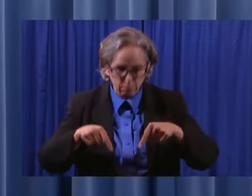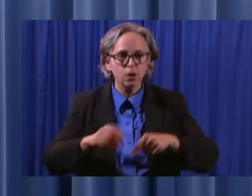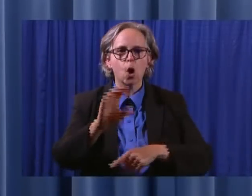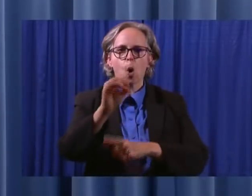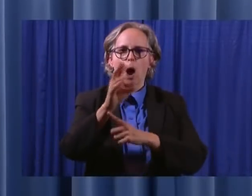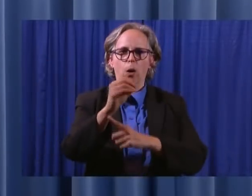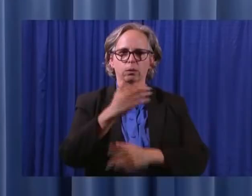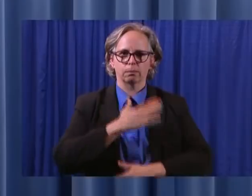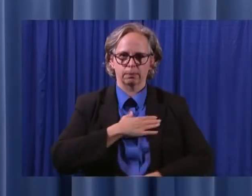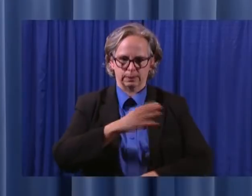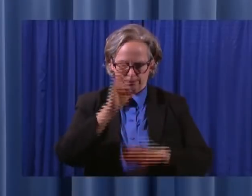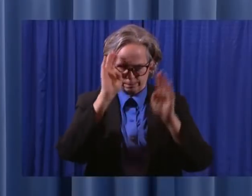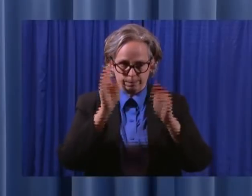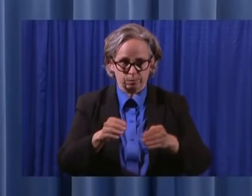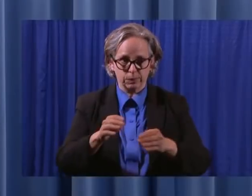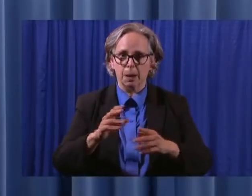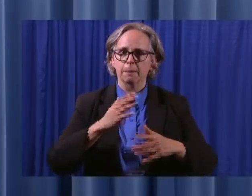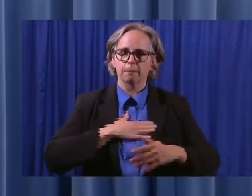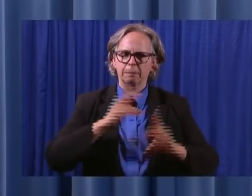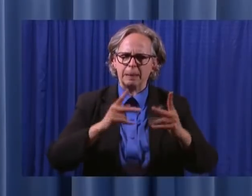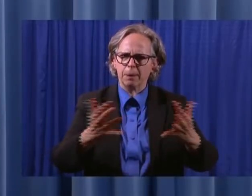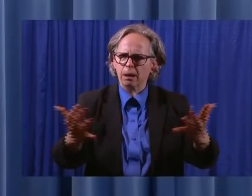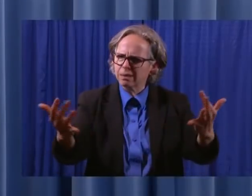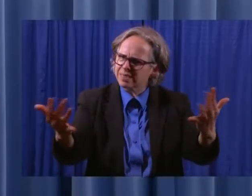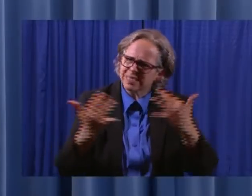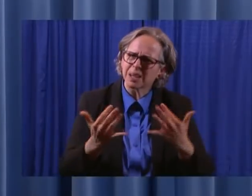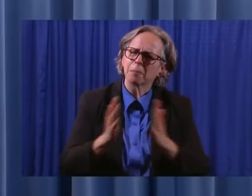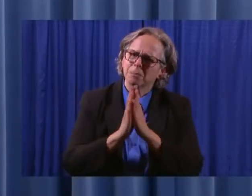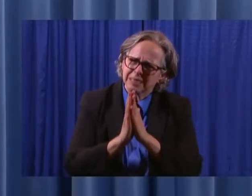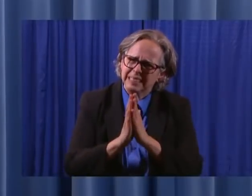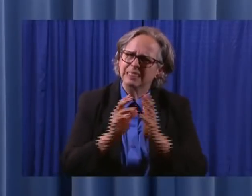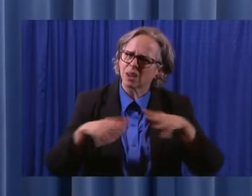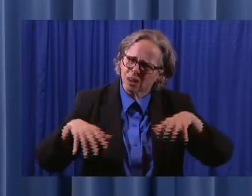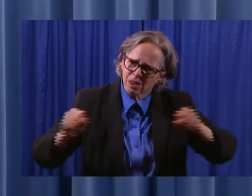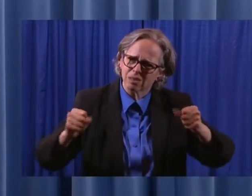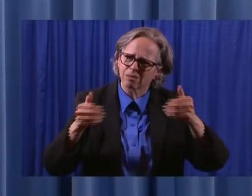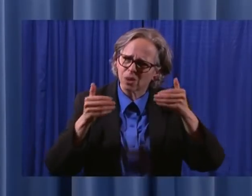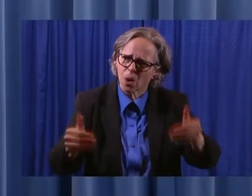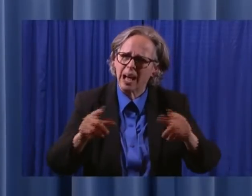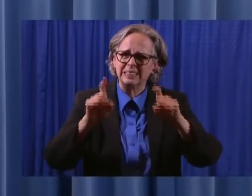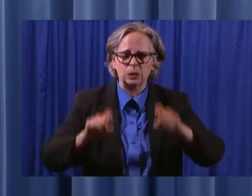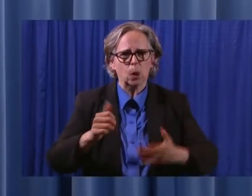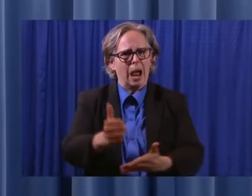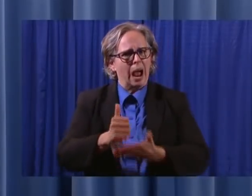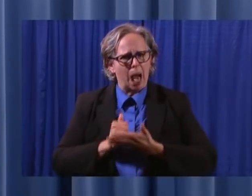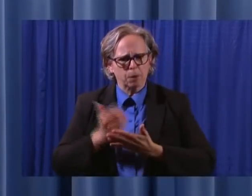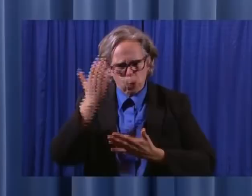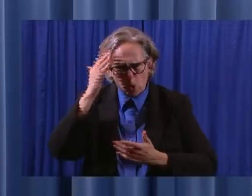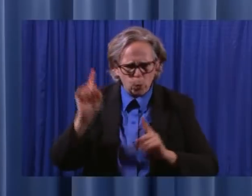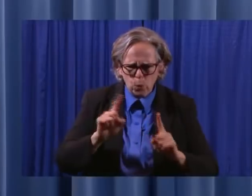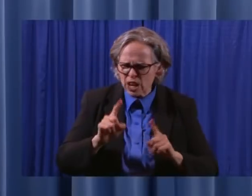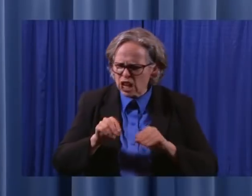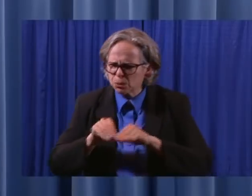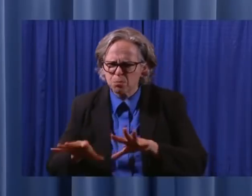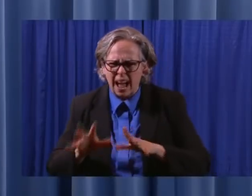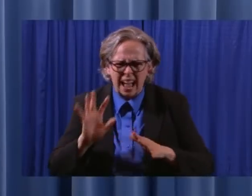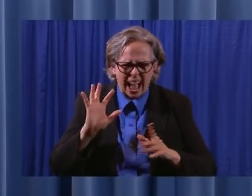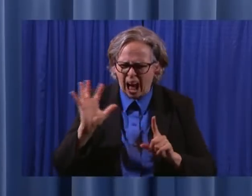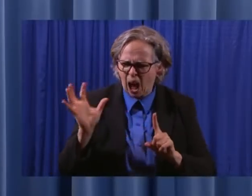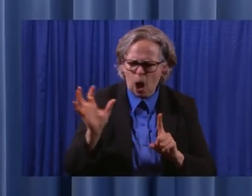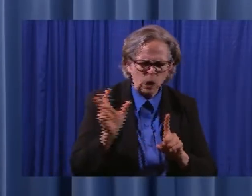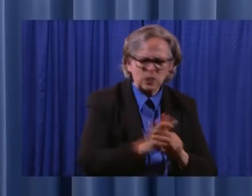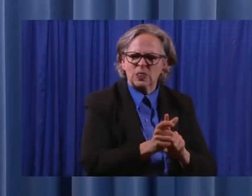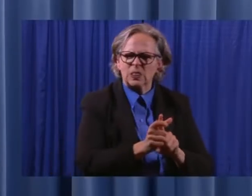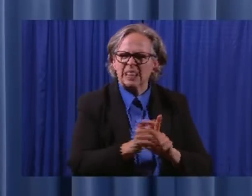a test. It is something that will help us, particularly in those areas where we've talked about that we are seeing significant